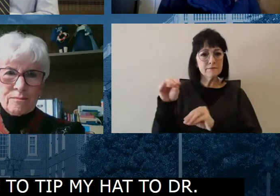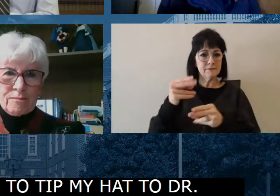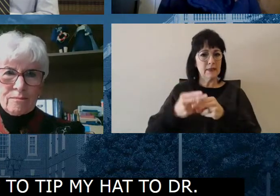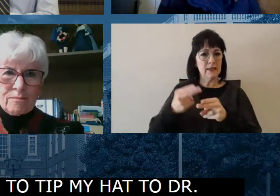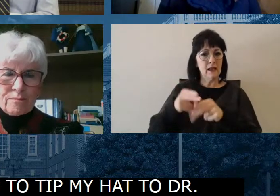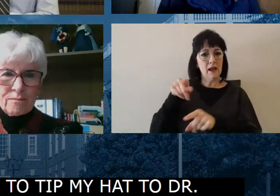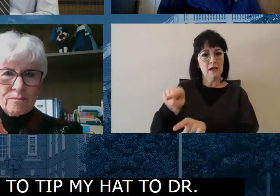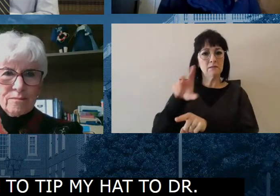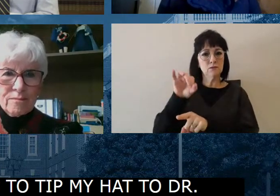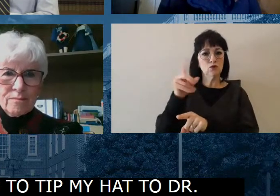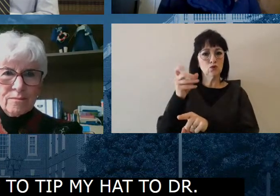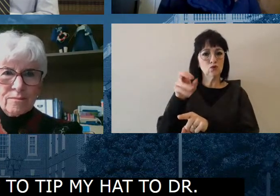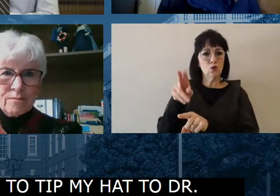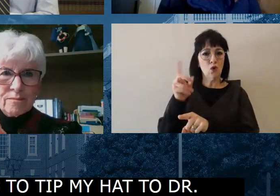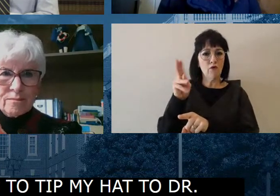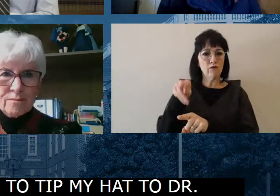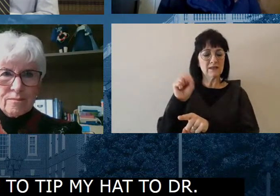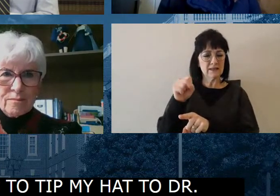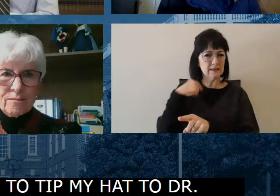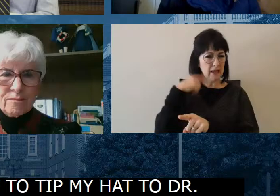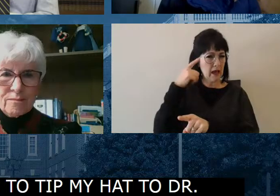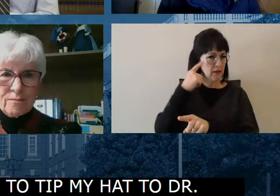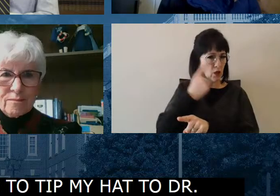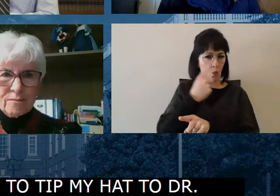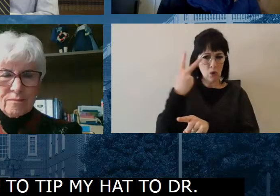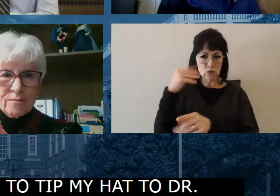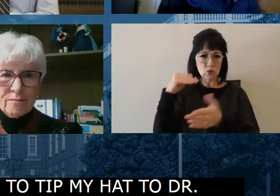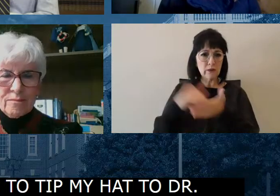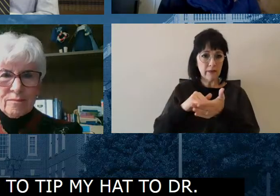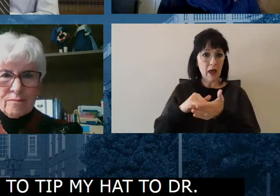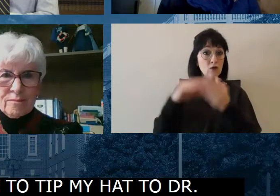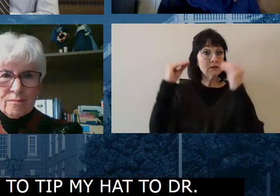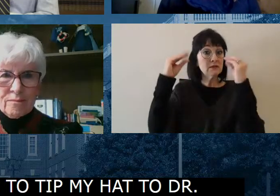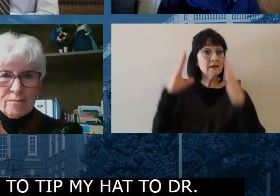we're able to get a couple thousand educators and